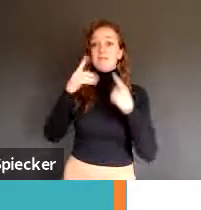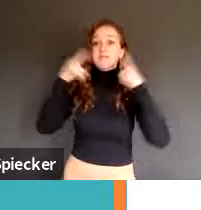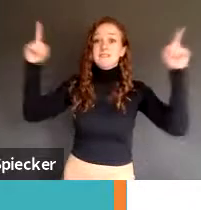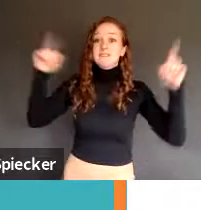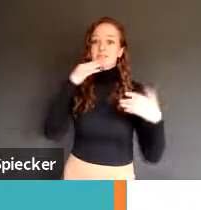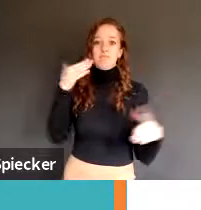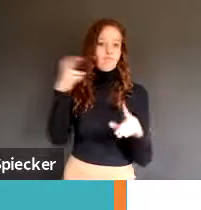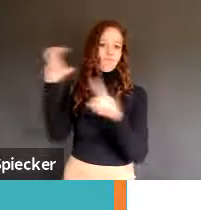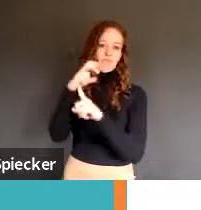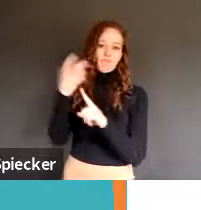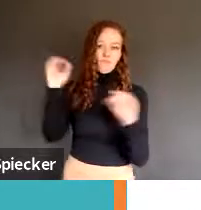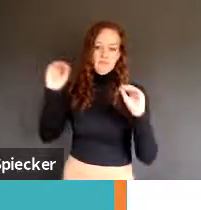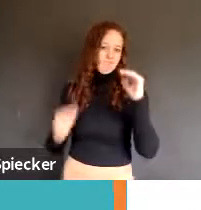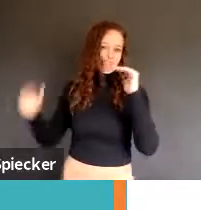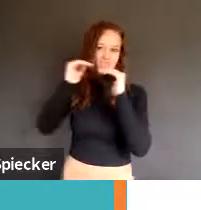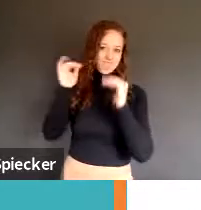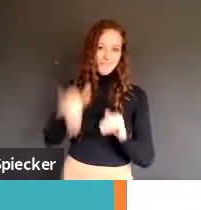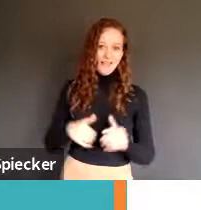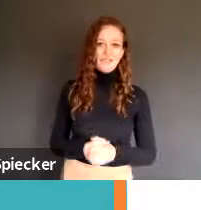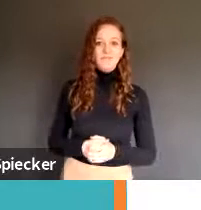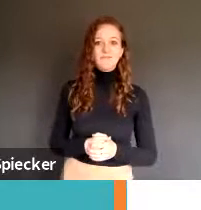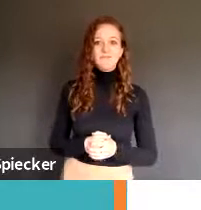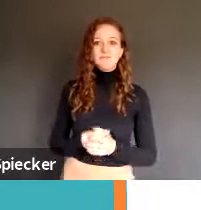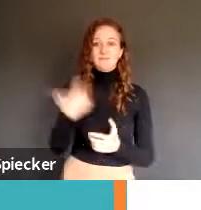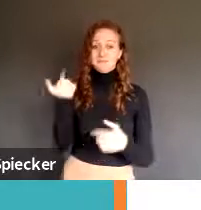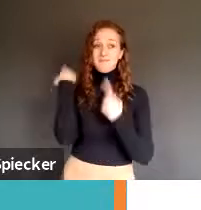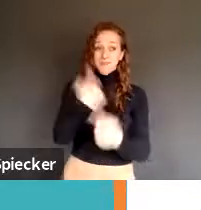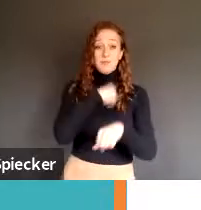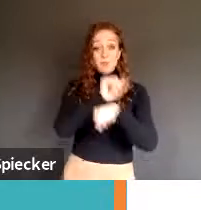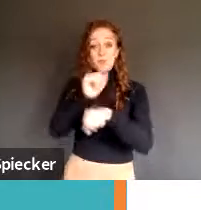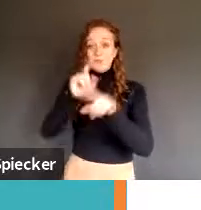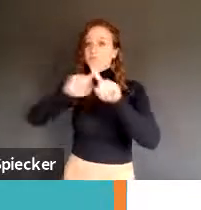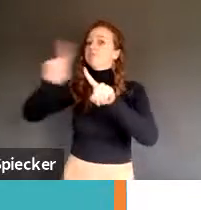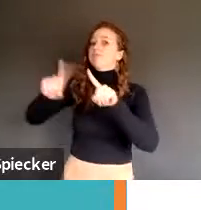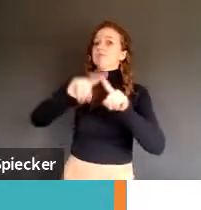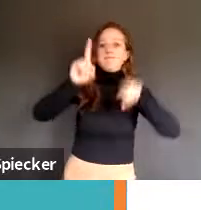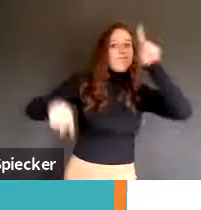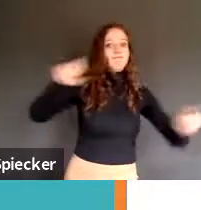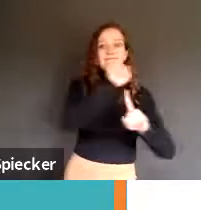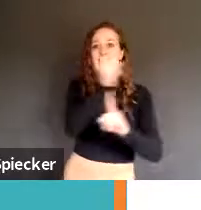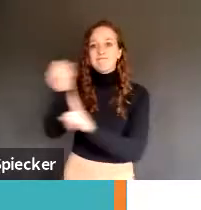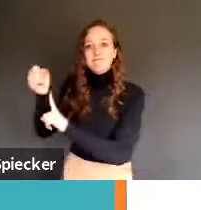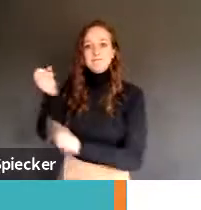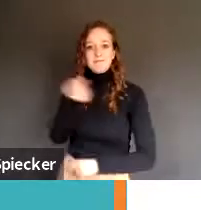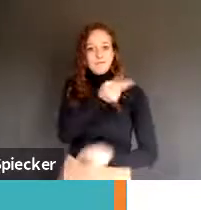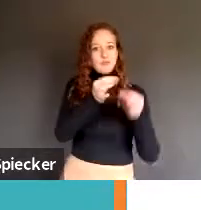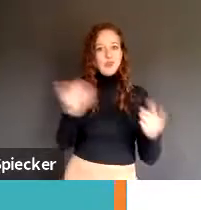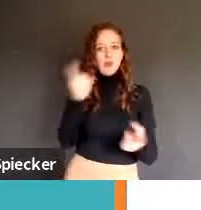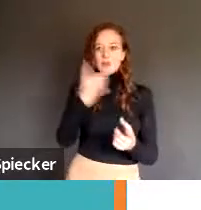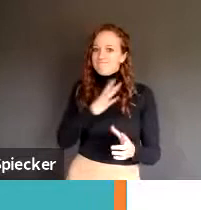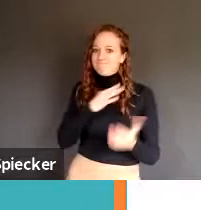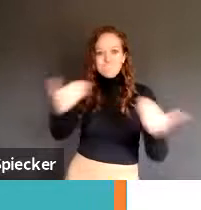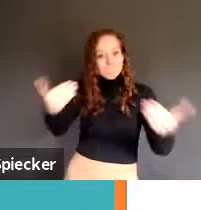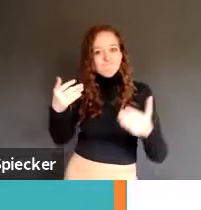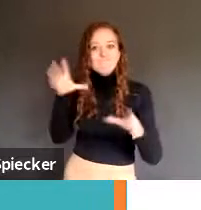Their dedication to the lab's success was unparalleled. They were always eager to take on the challenge, working with me in different